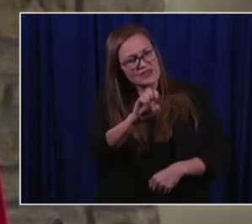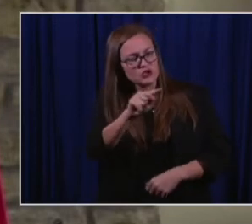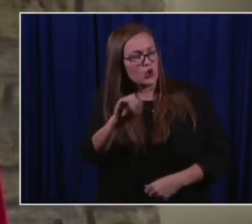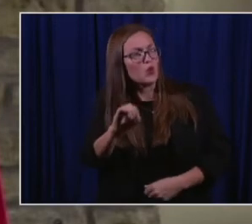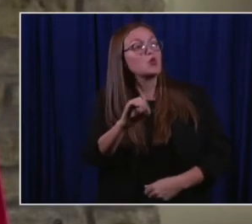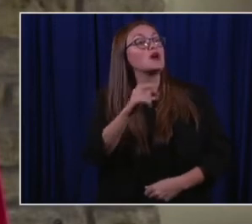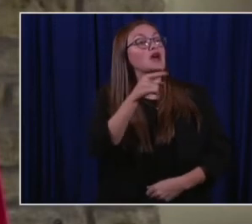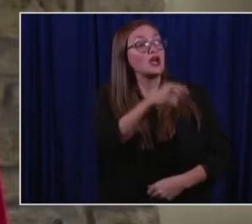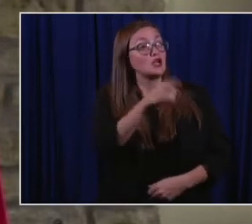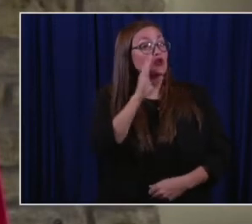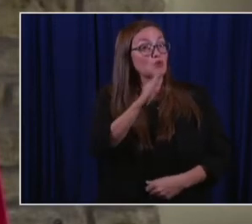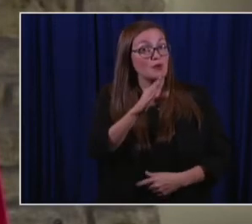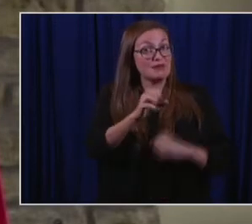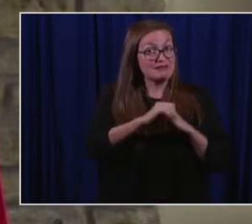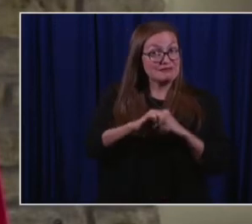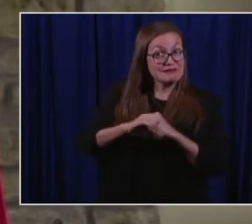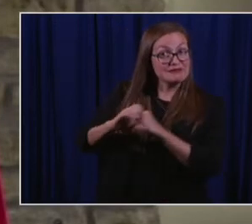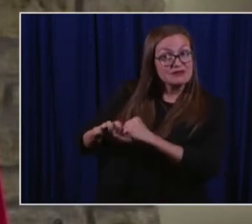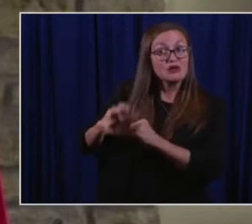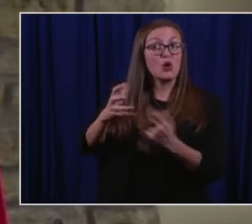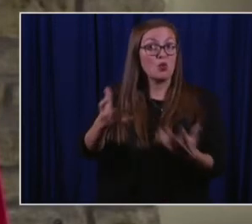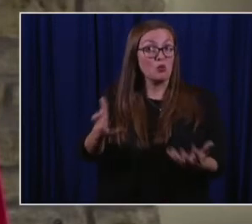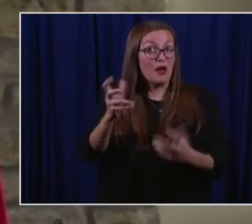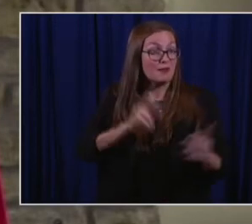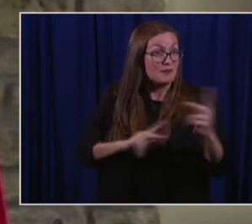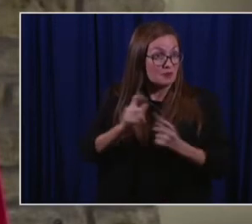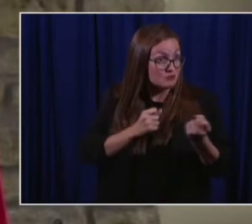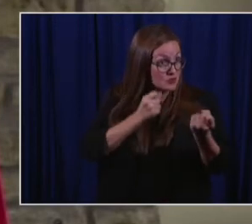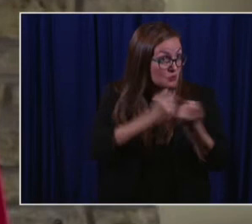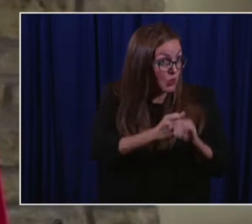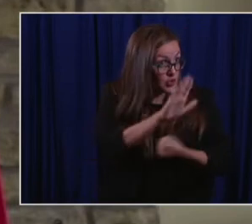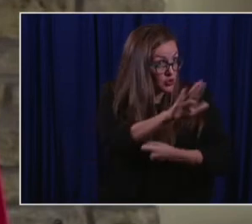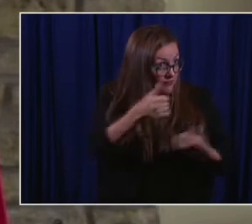the legislature hard to uphold your veto?